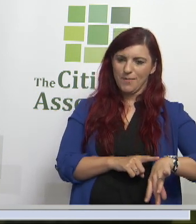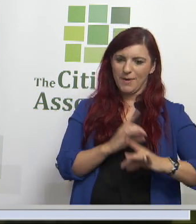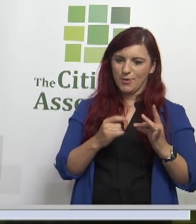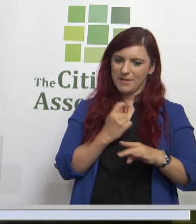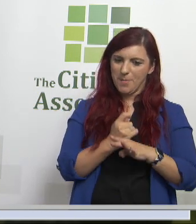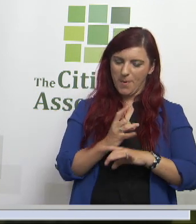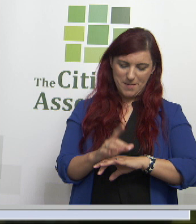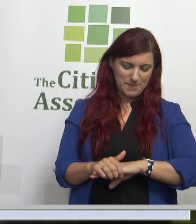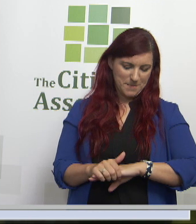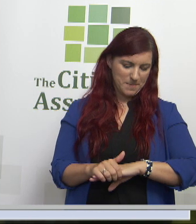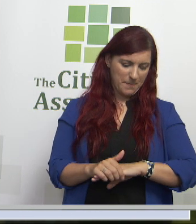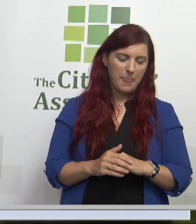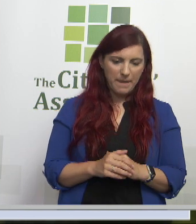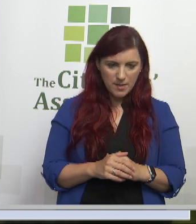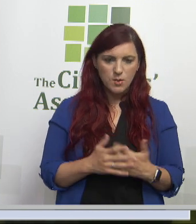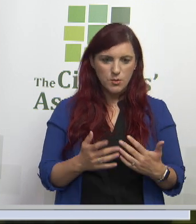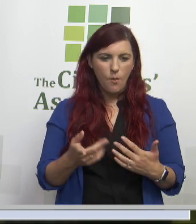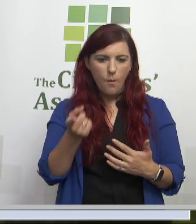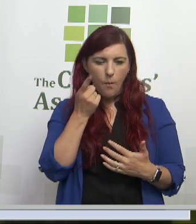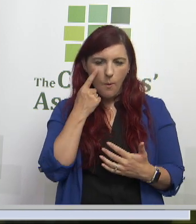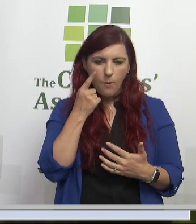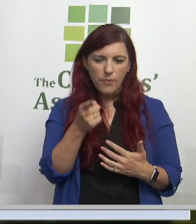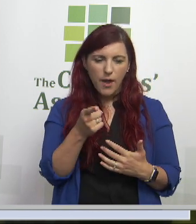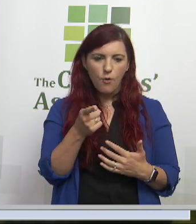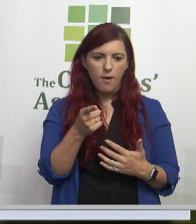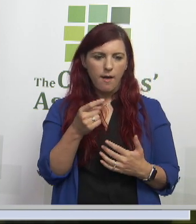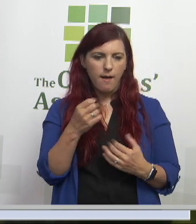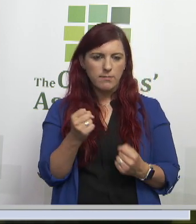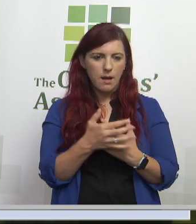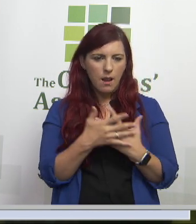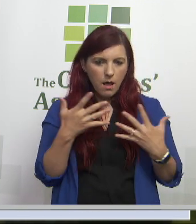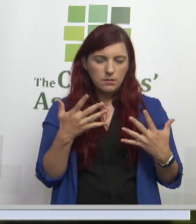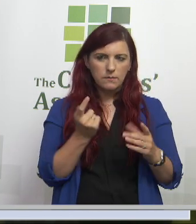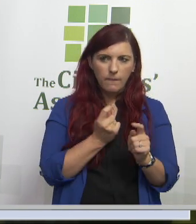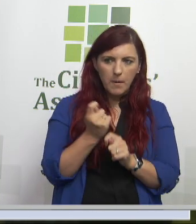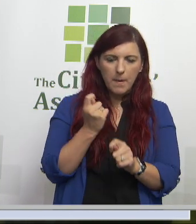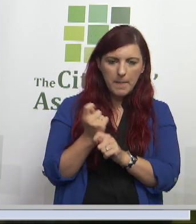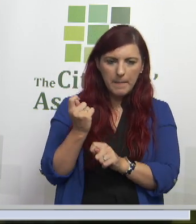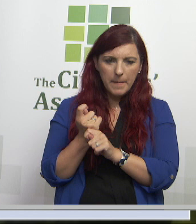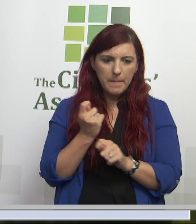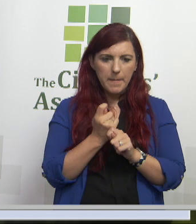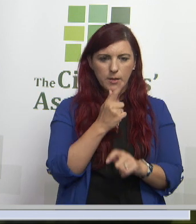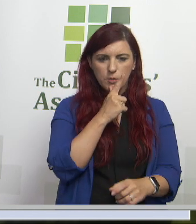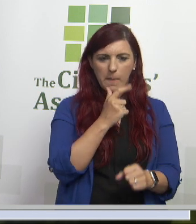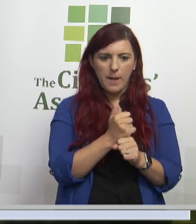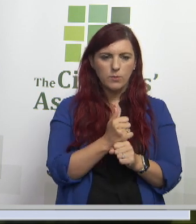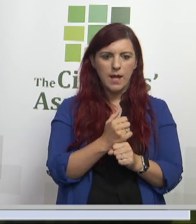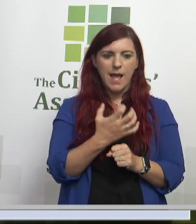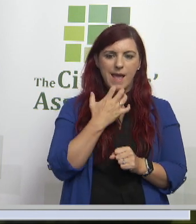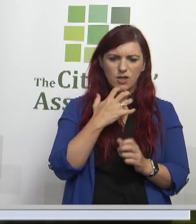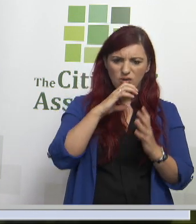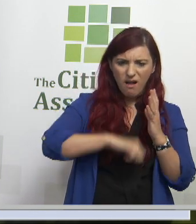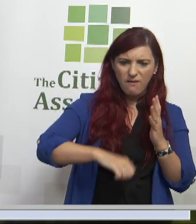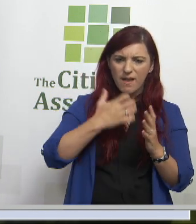Okay. So we repeated it because we were getting a lot of complaints about hedges being removed,